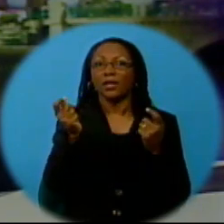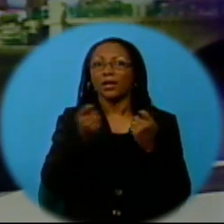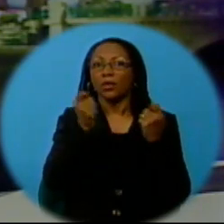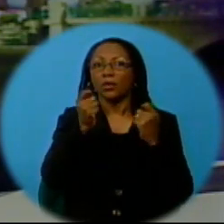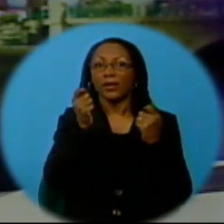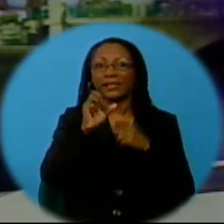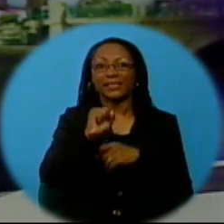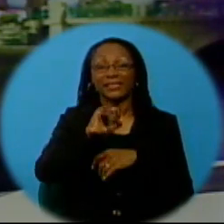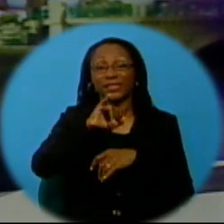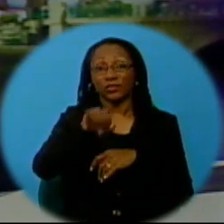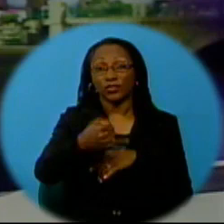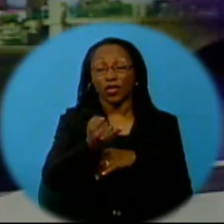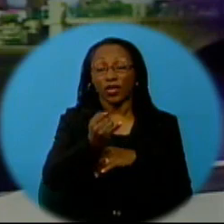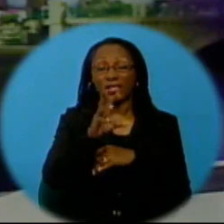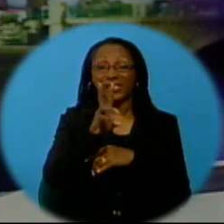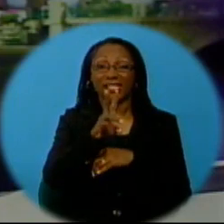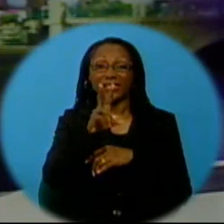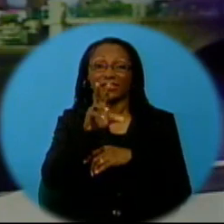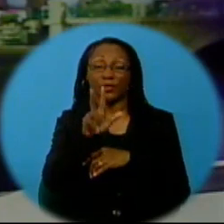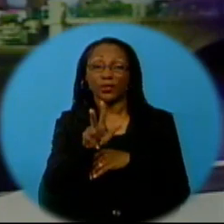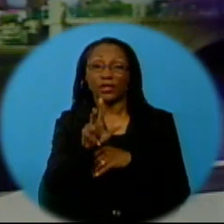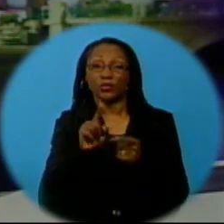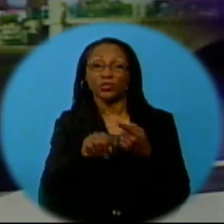Sonics 63-60.